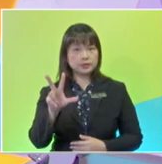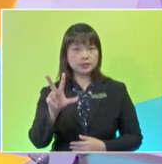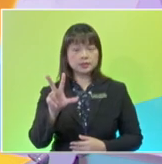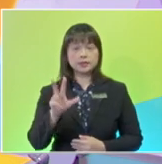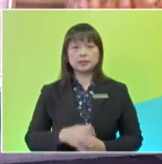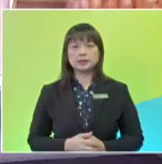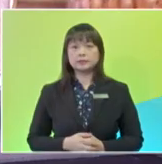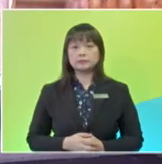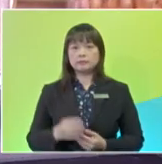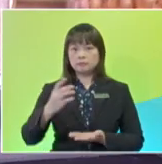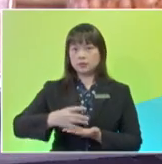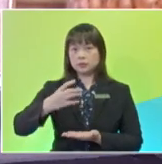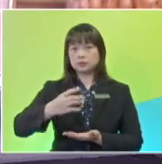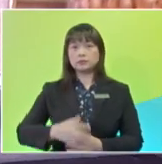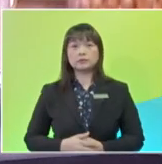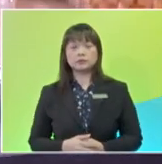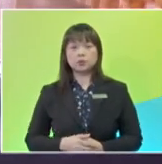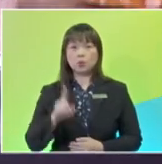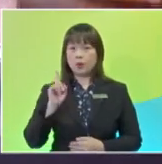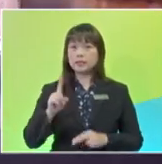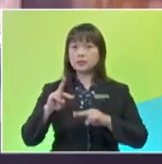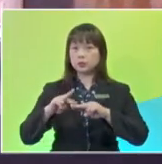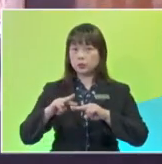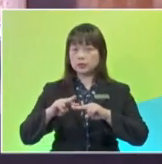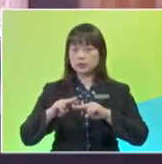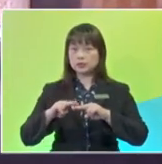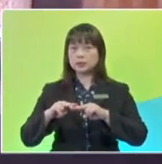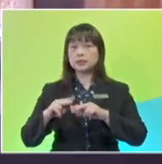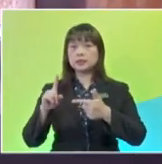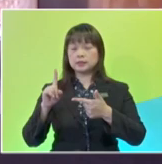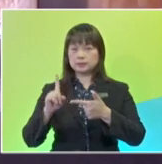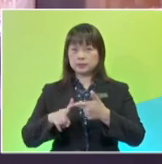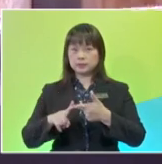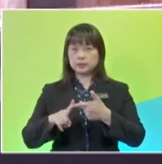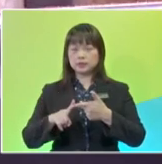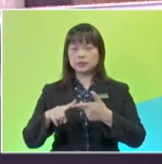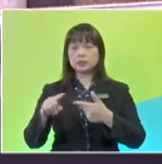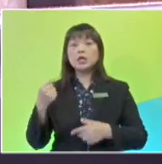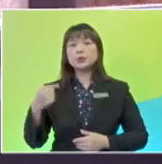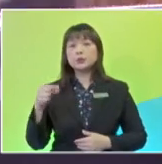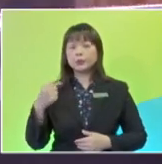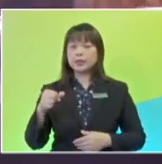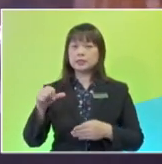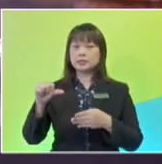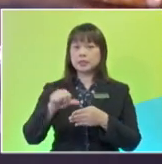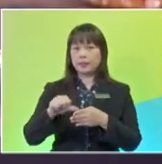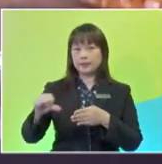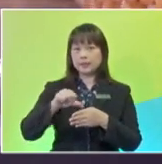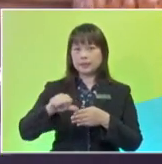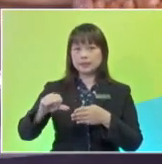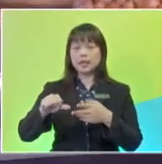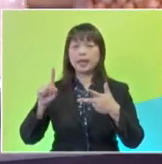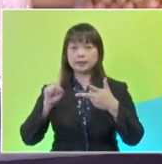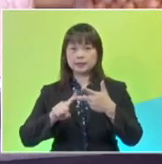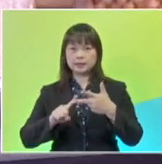Okay, the first container contains salt. Salt. The second container contains green beans. Green beans. And the third container